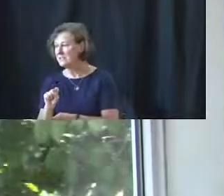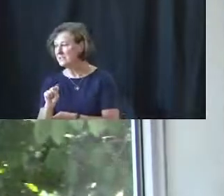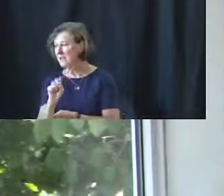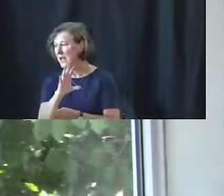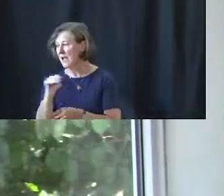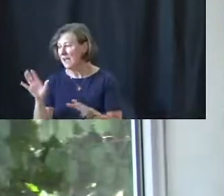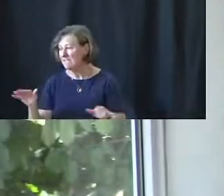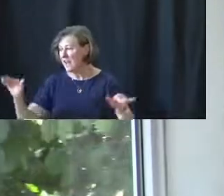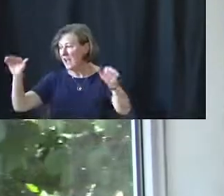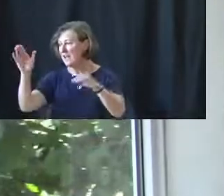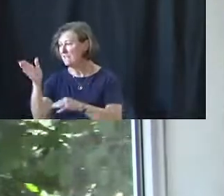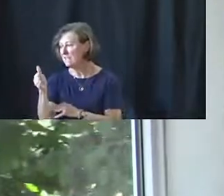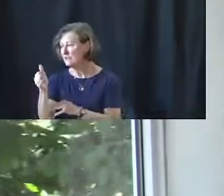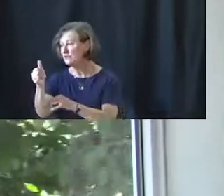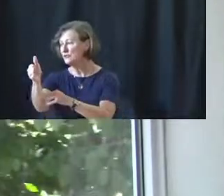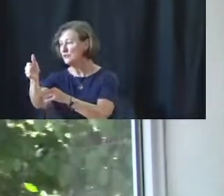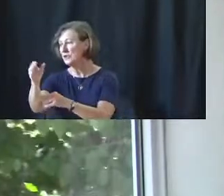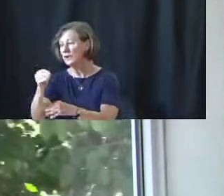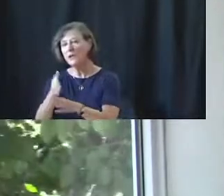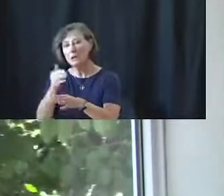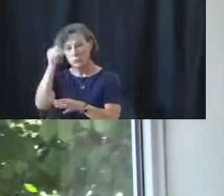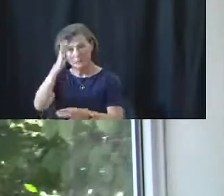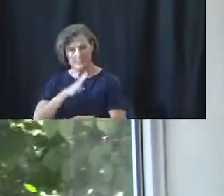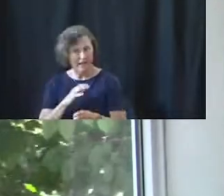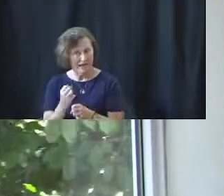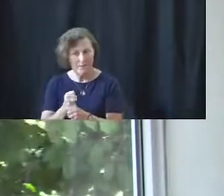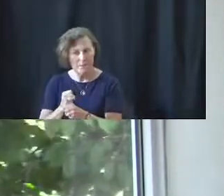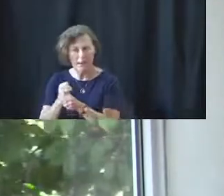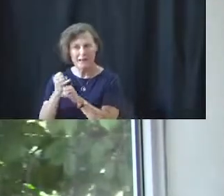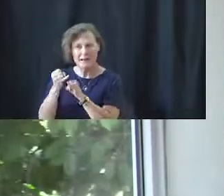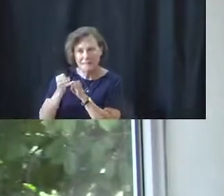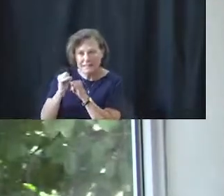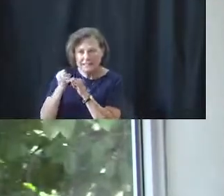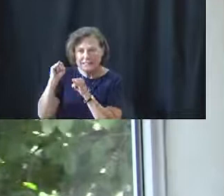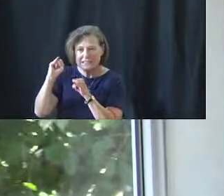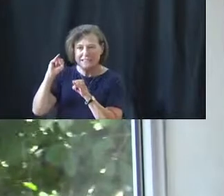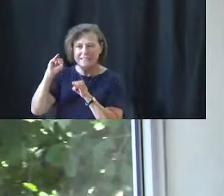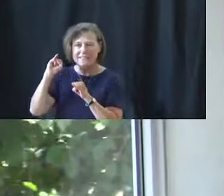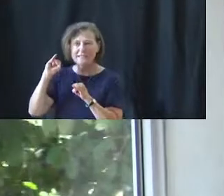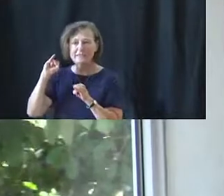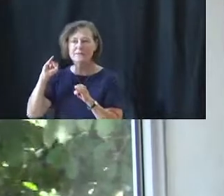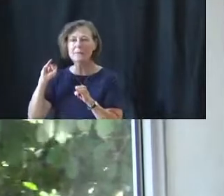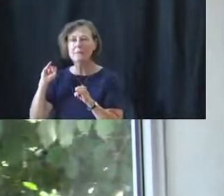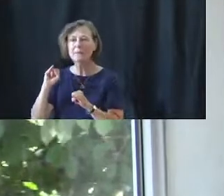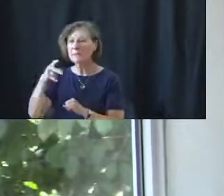Pegasus and flying fish and woodmen made of tin.